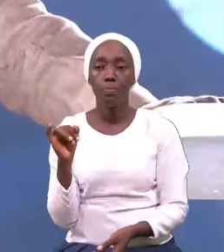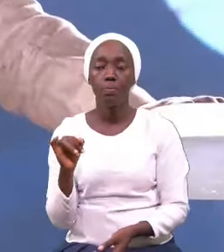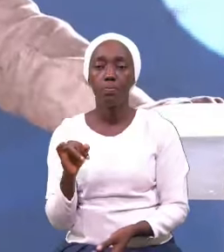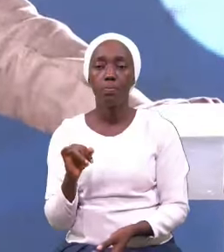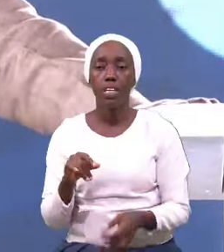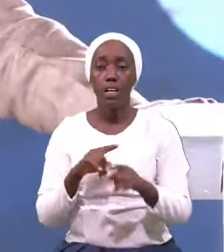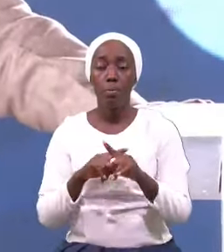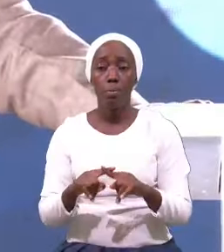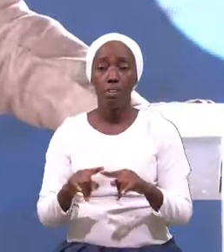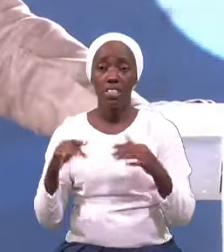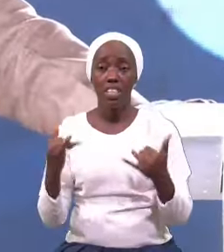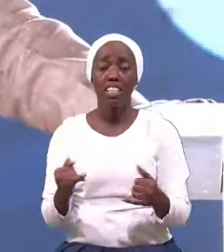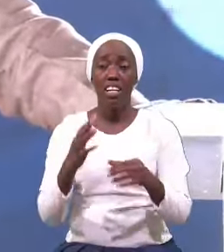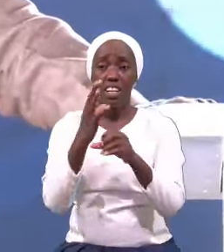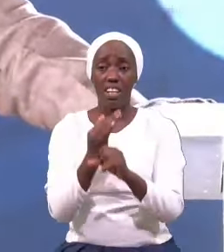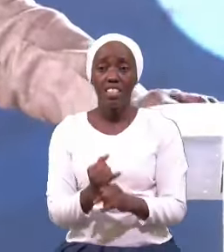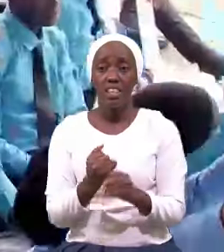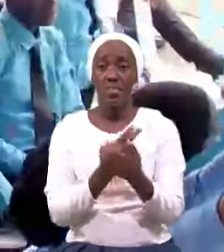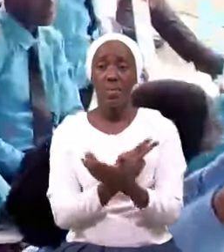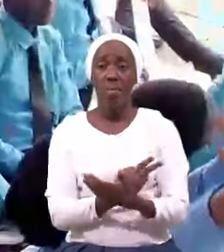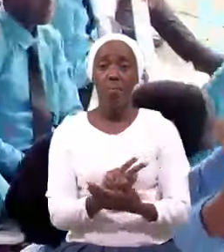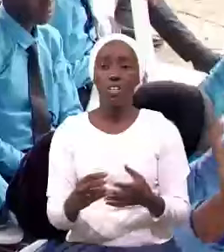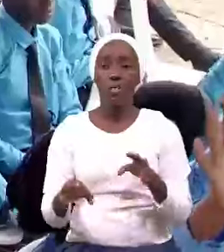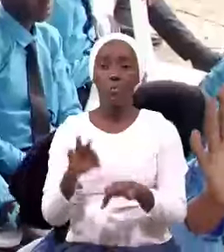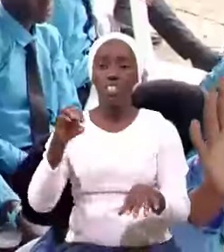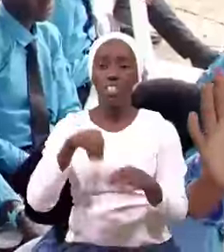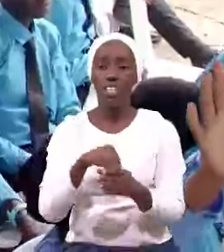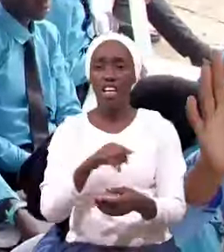But now they are receiving the Holy Spirit in a new way.